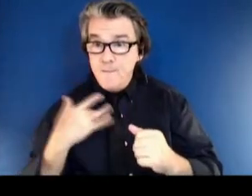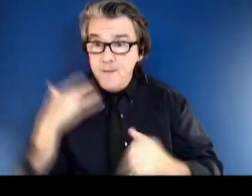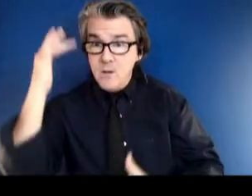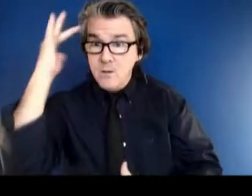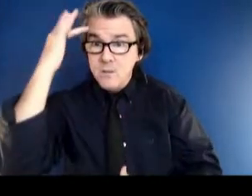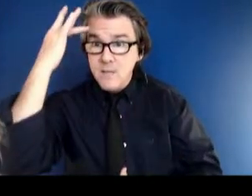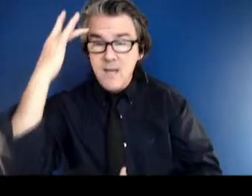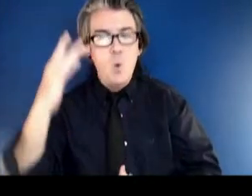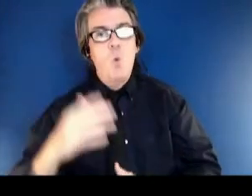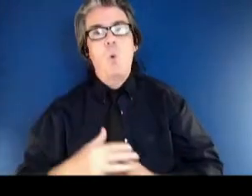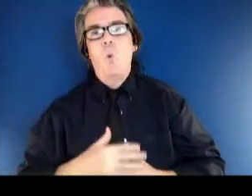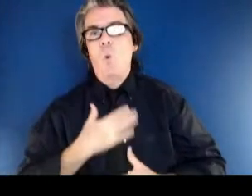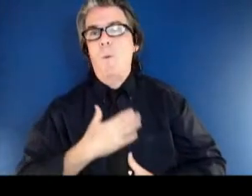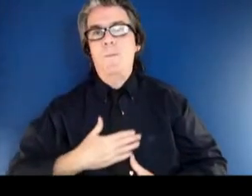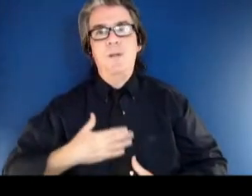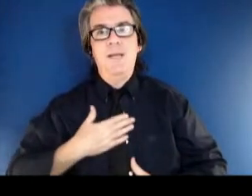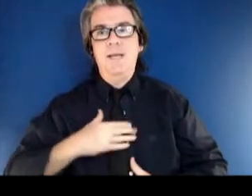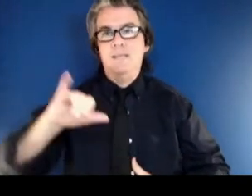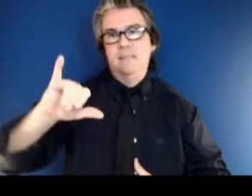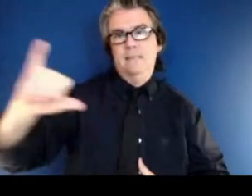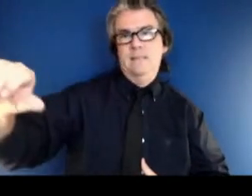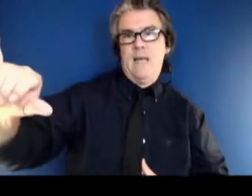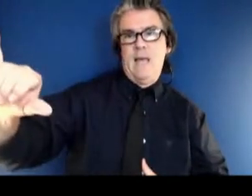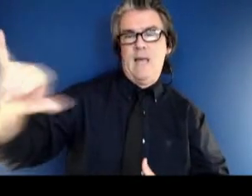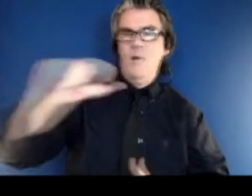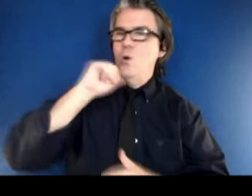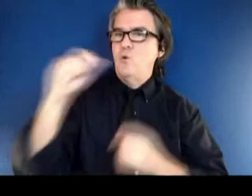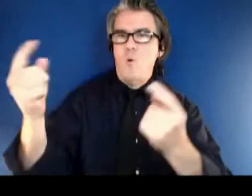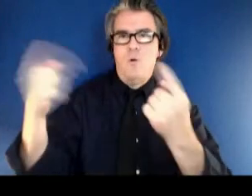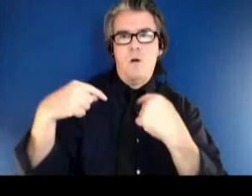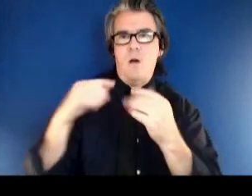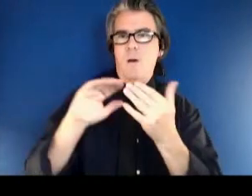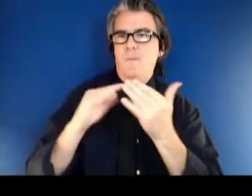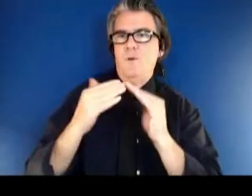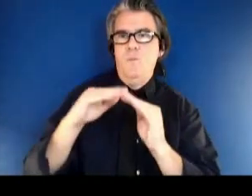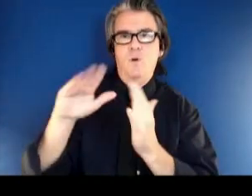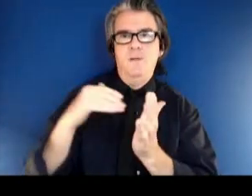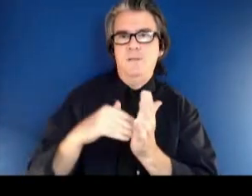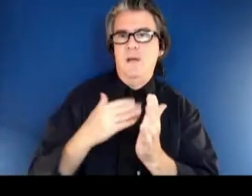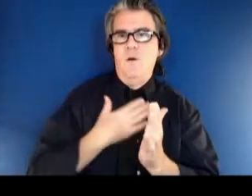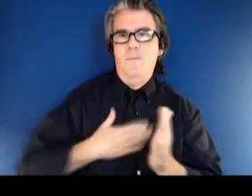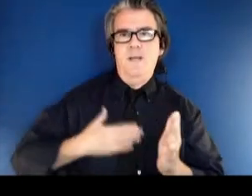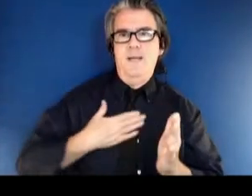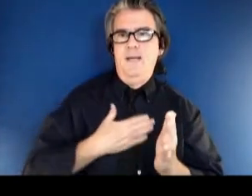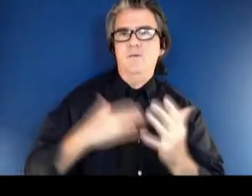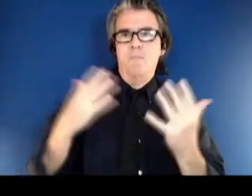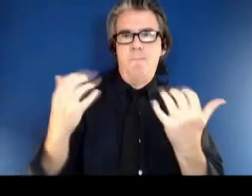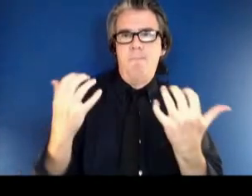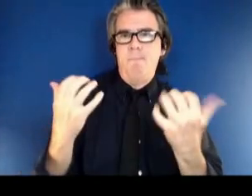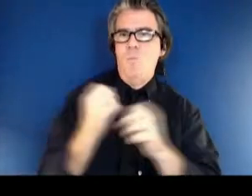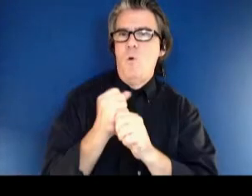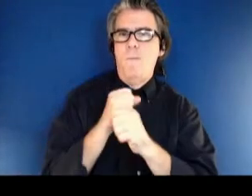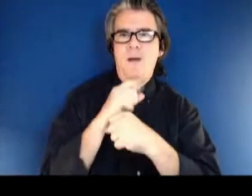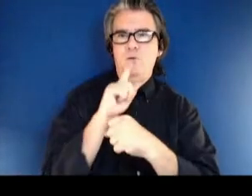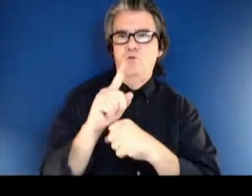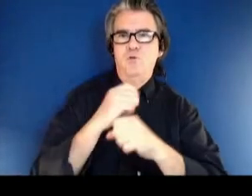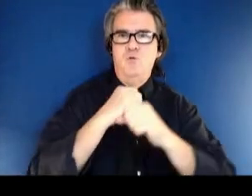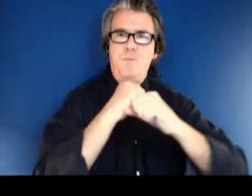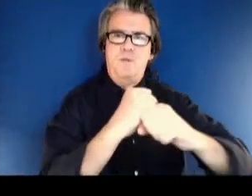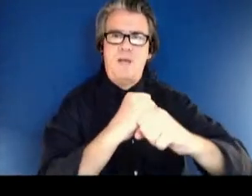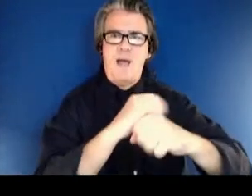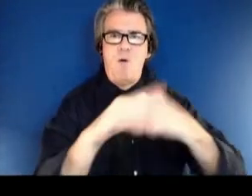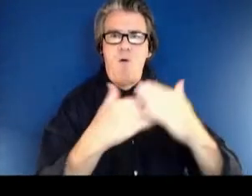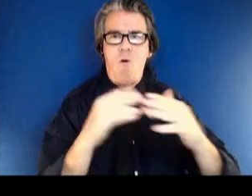resource centers to minimize the spread of COVID-19. So on the next slide, I'd like to speak about some additional